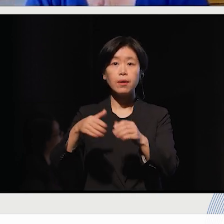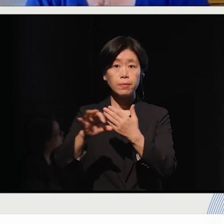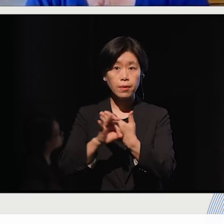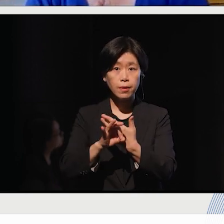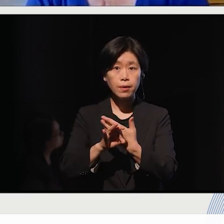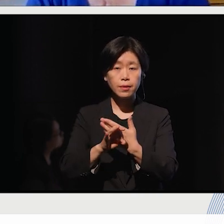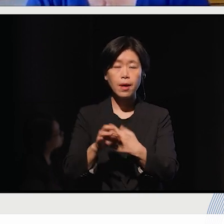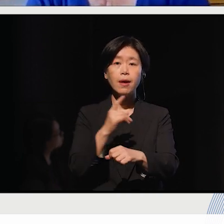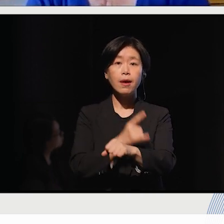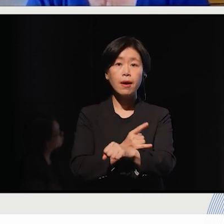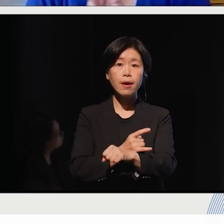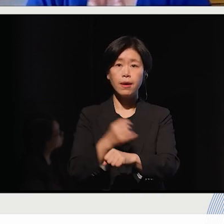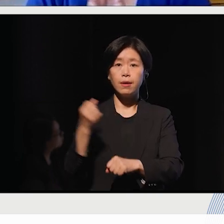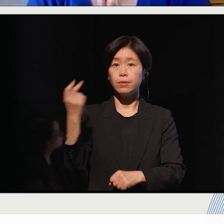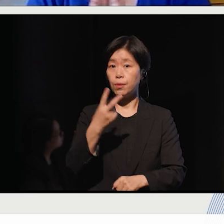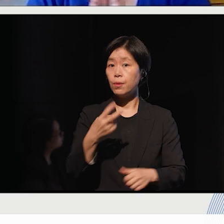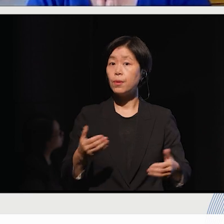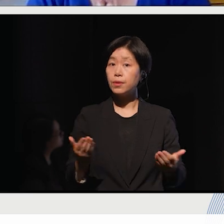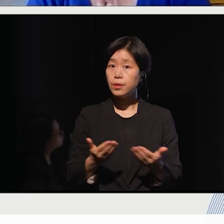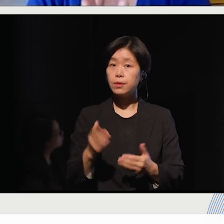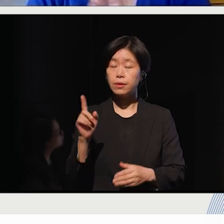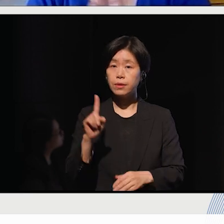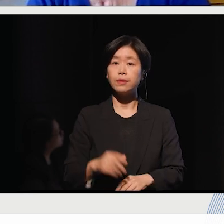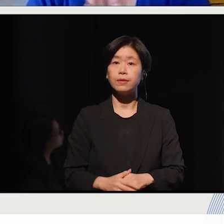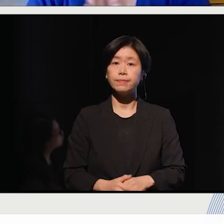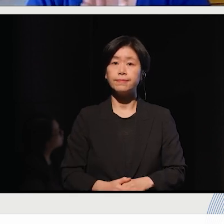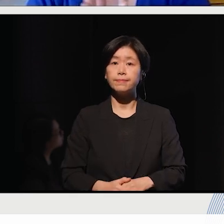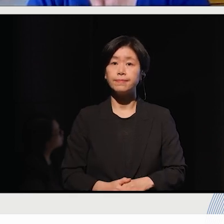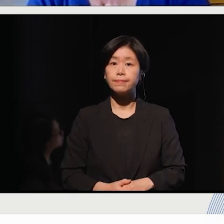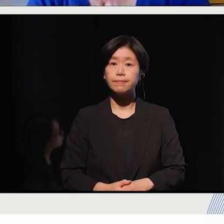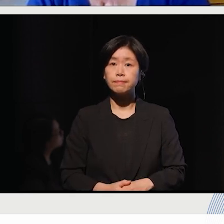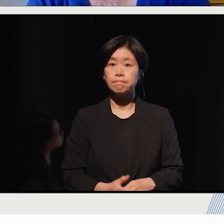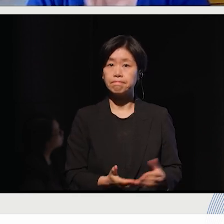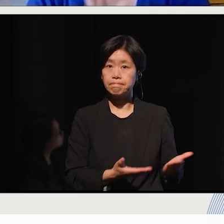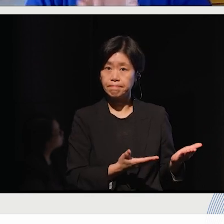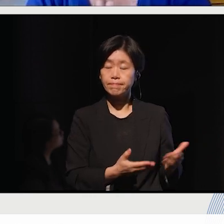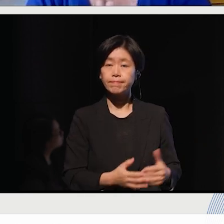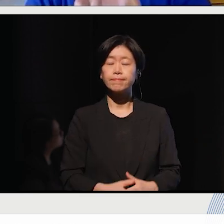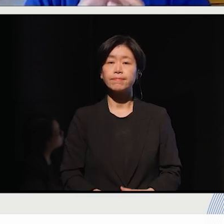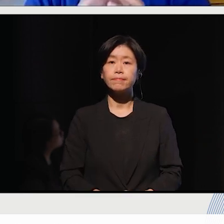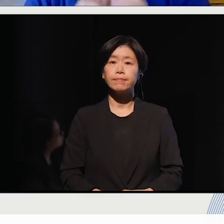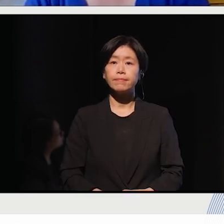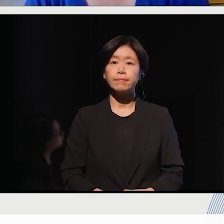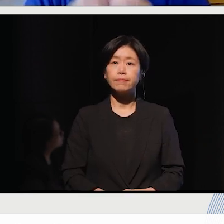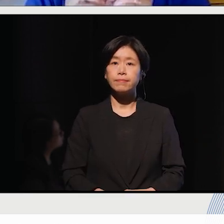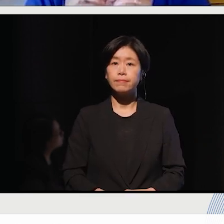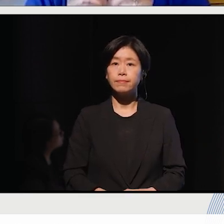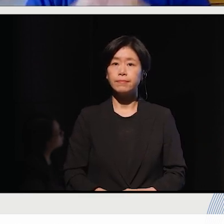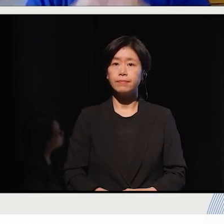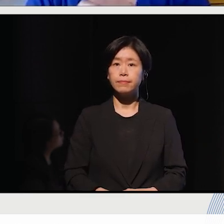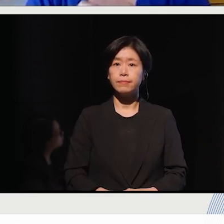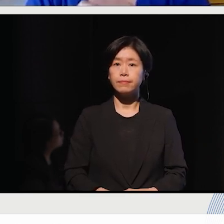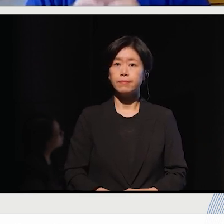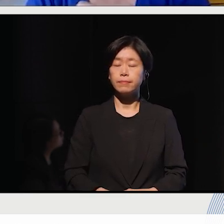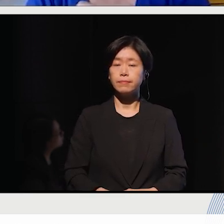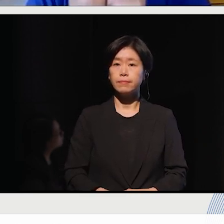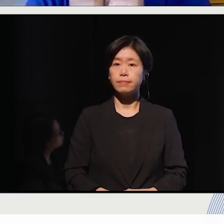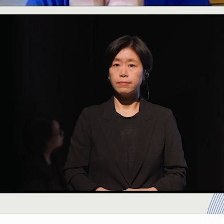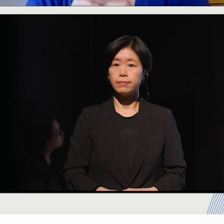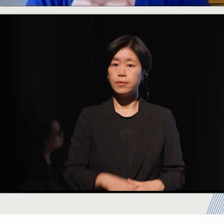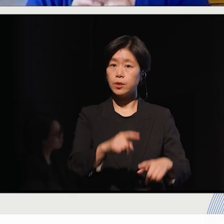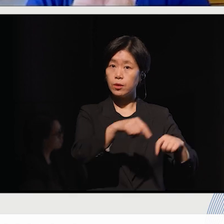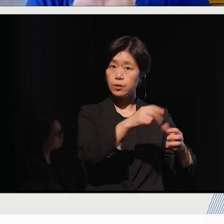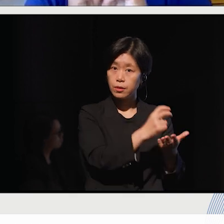additional step in establishing policies, procedures, and practices. It is extremely important for you